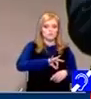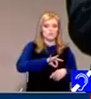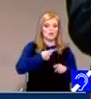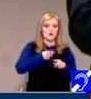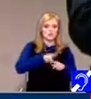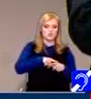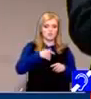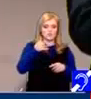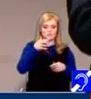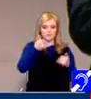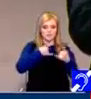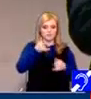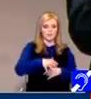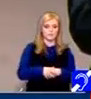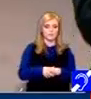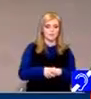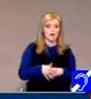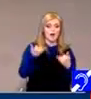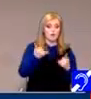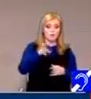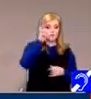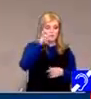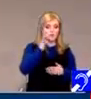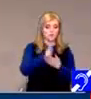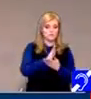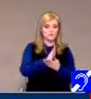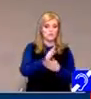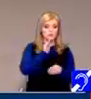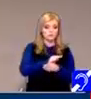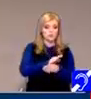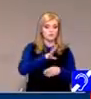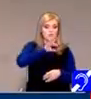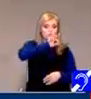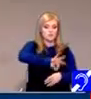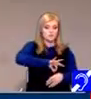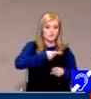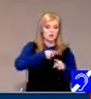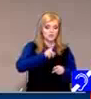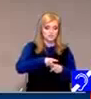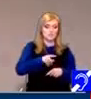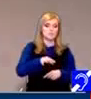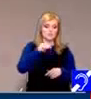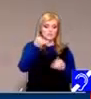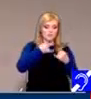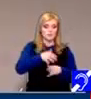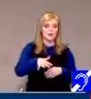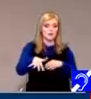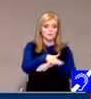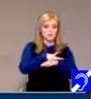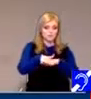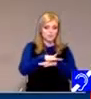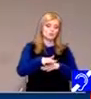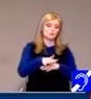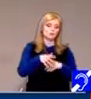weapons under any circumstance. Now one member stands accused of using chemical weapons on the sovereign